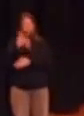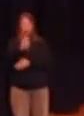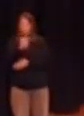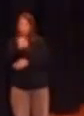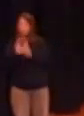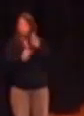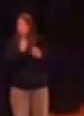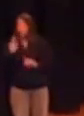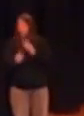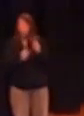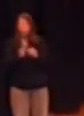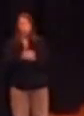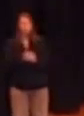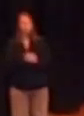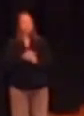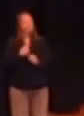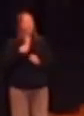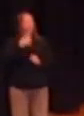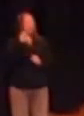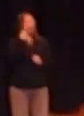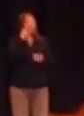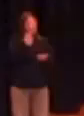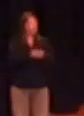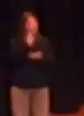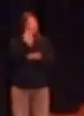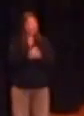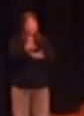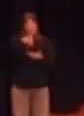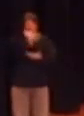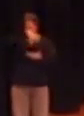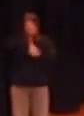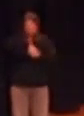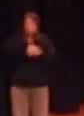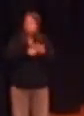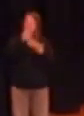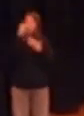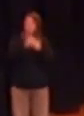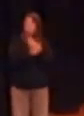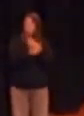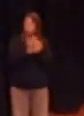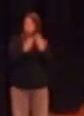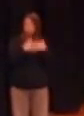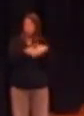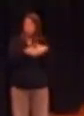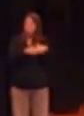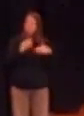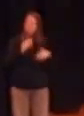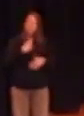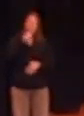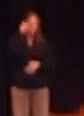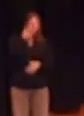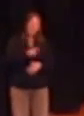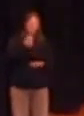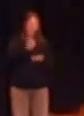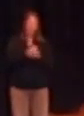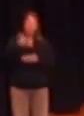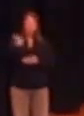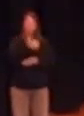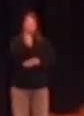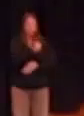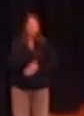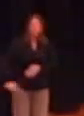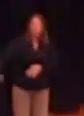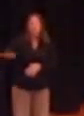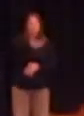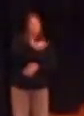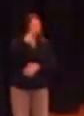citizens. And I think it needs to be built into the programs. We badly need public transportation across the board. And I